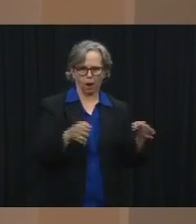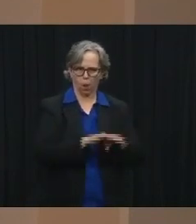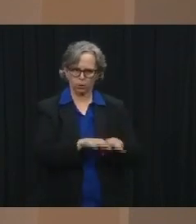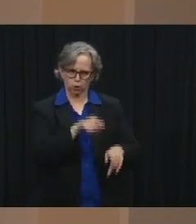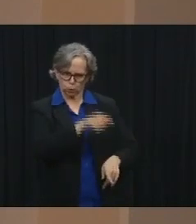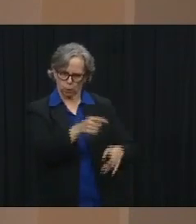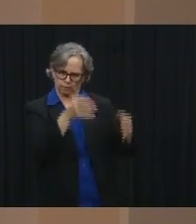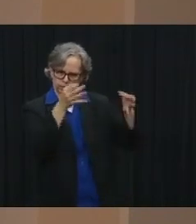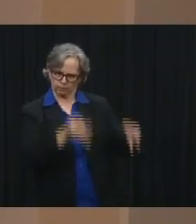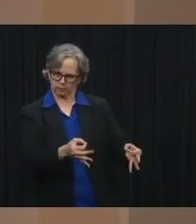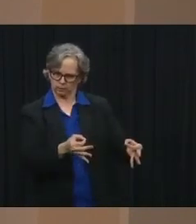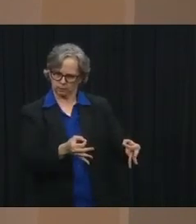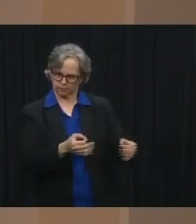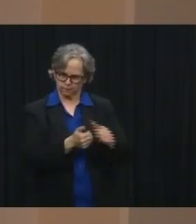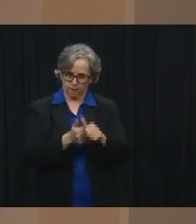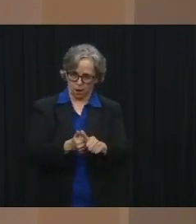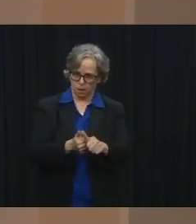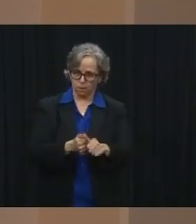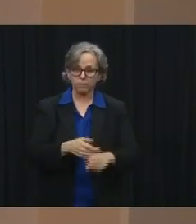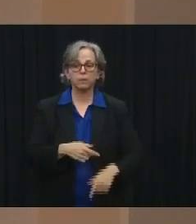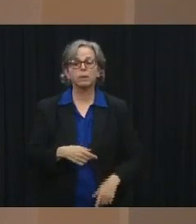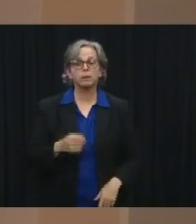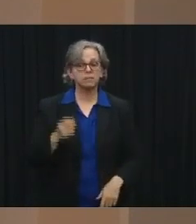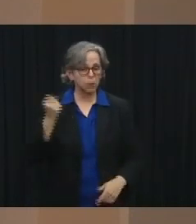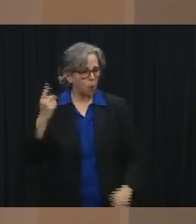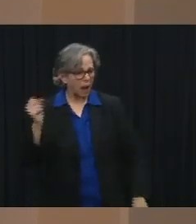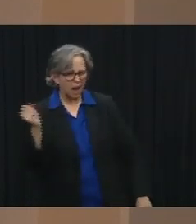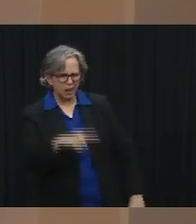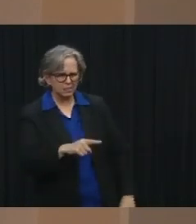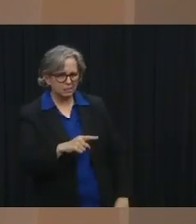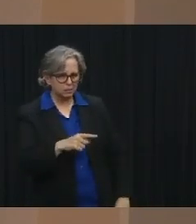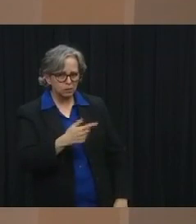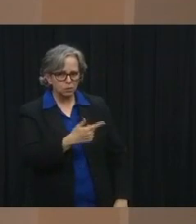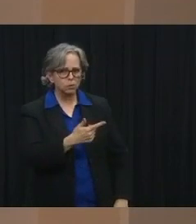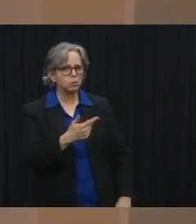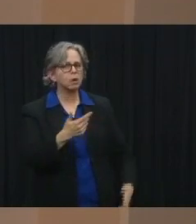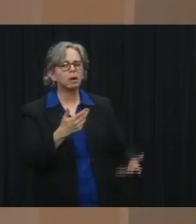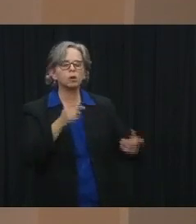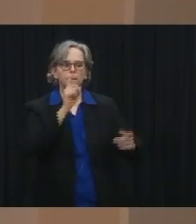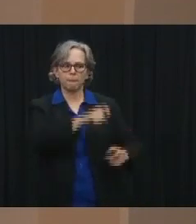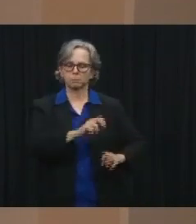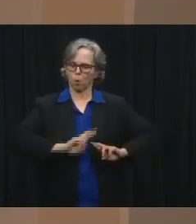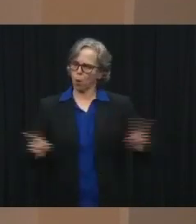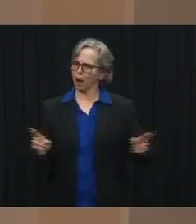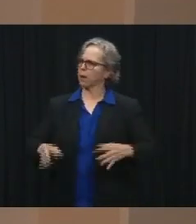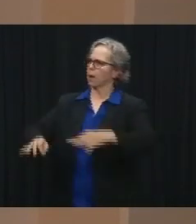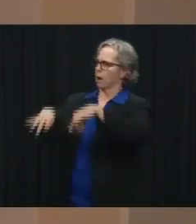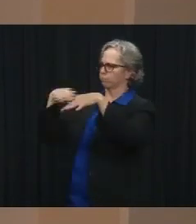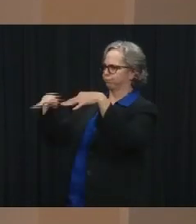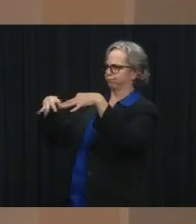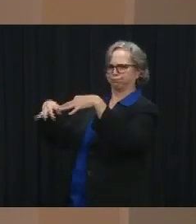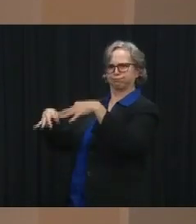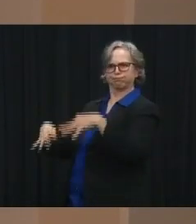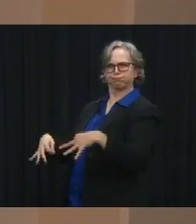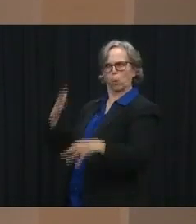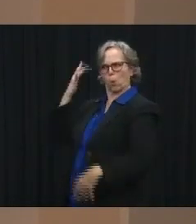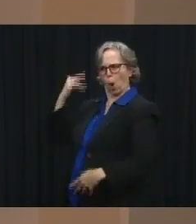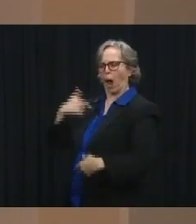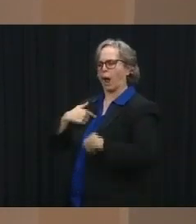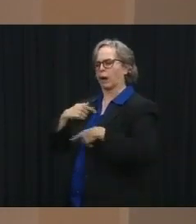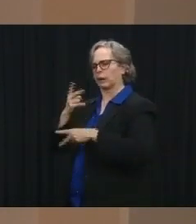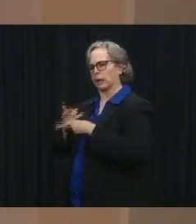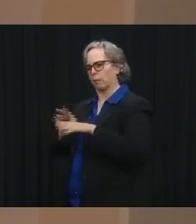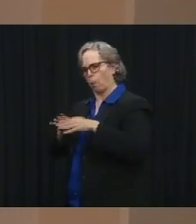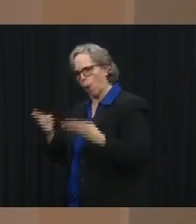we just ask you to read it, come to your justification, and have that justification prepared in case you get asked,